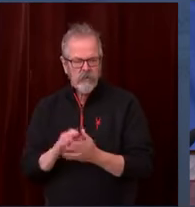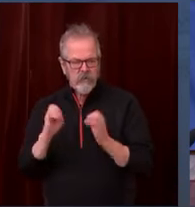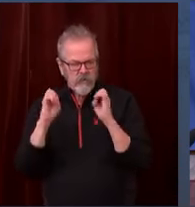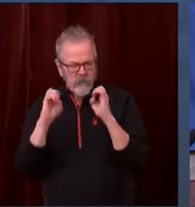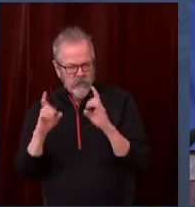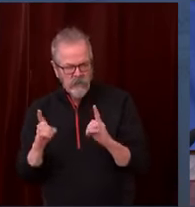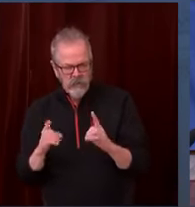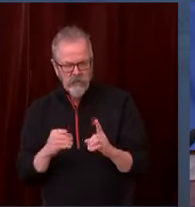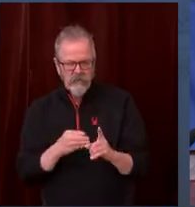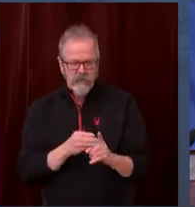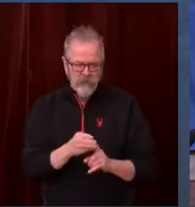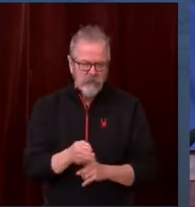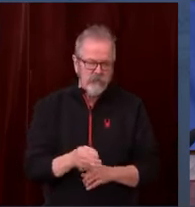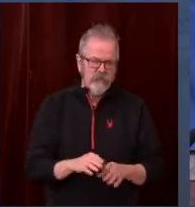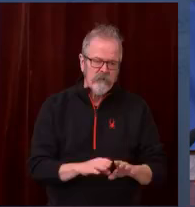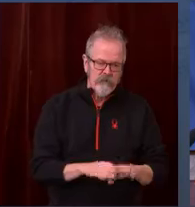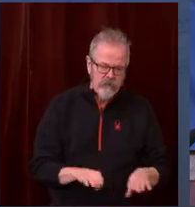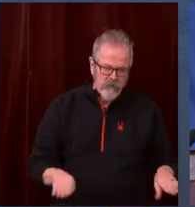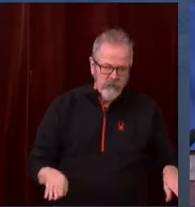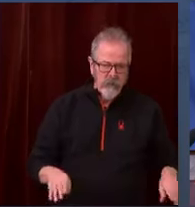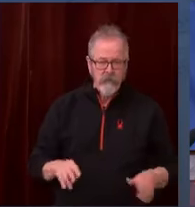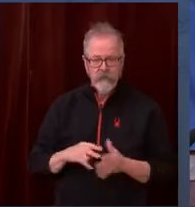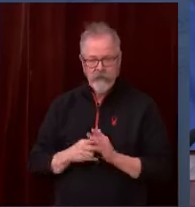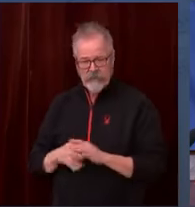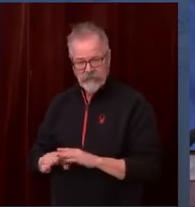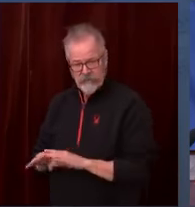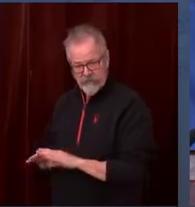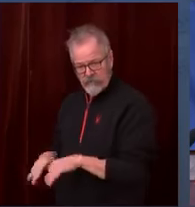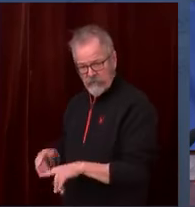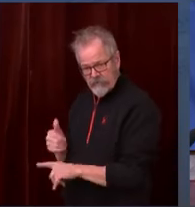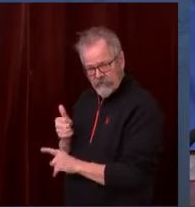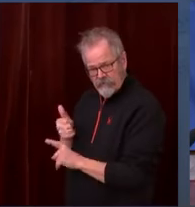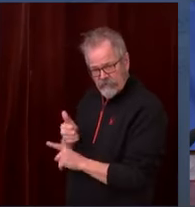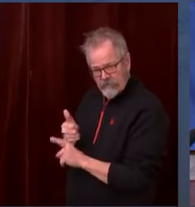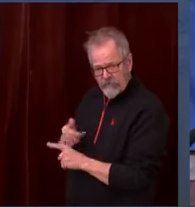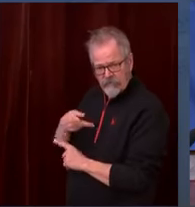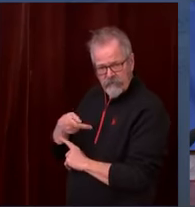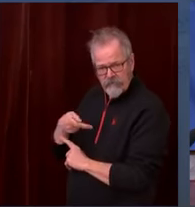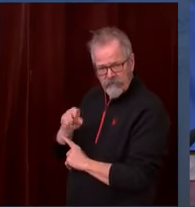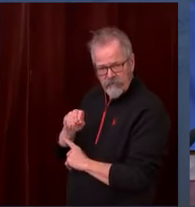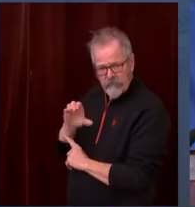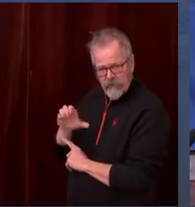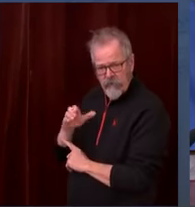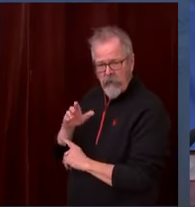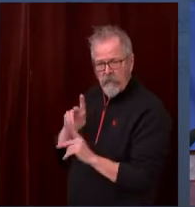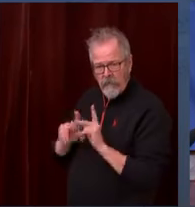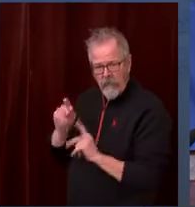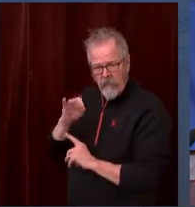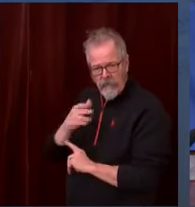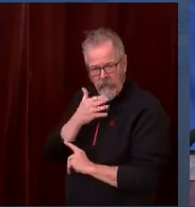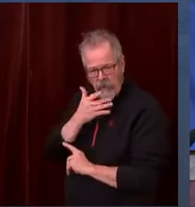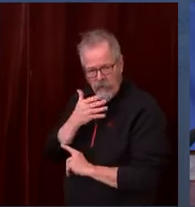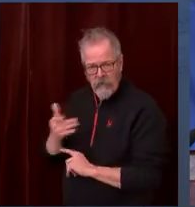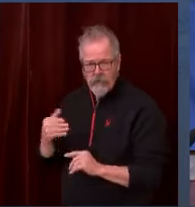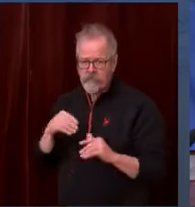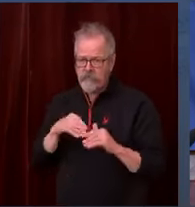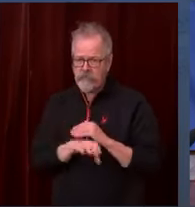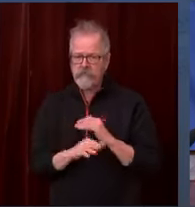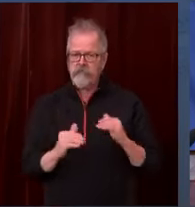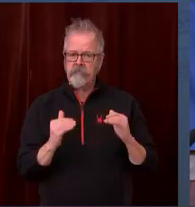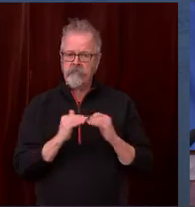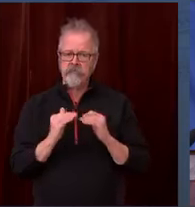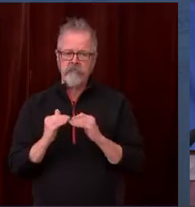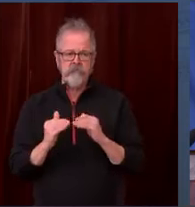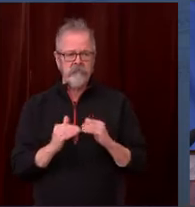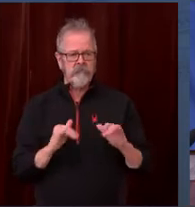know is important to embrace as part and parcel of our effort to defeat climate change. We'll have proposals to try to